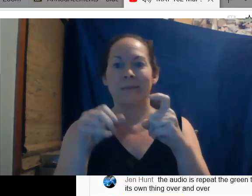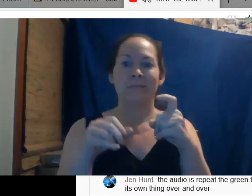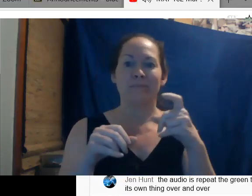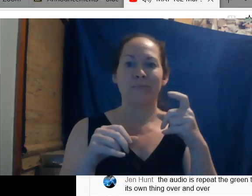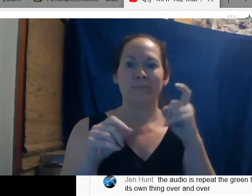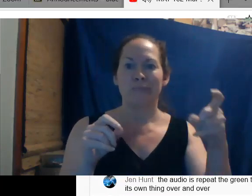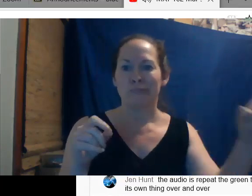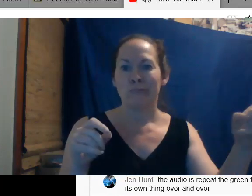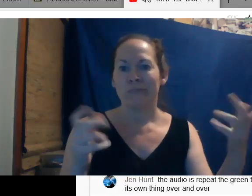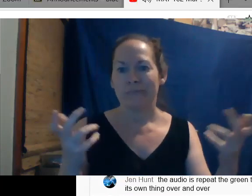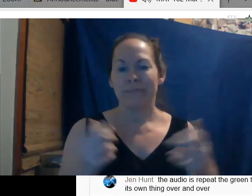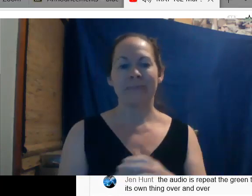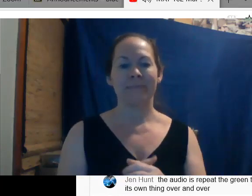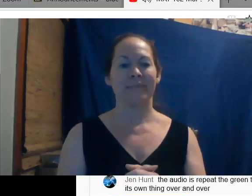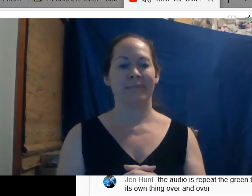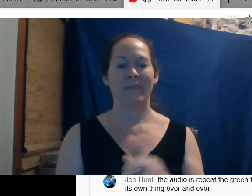hold individual places.